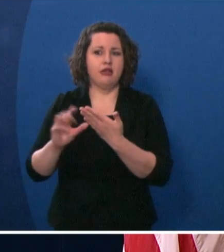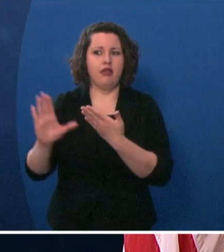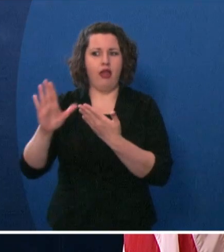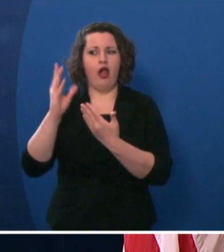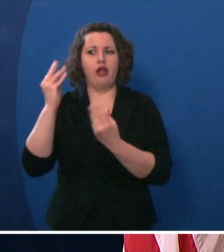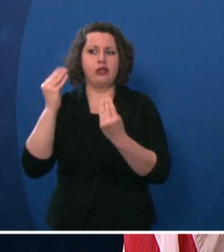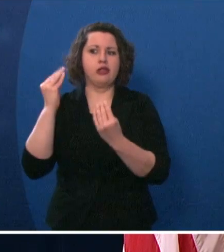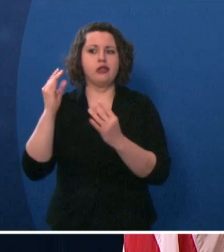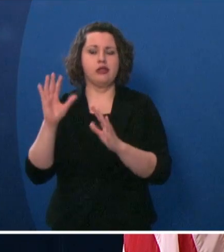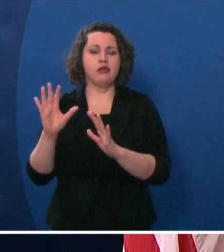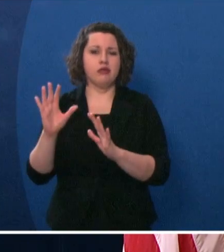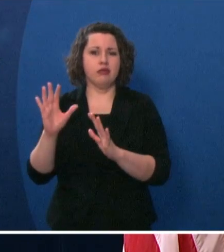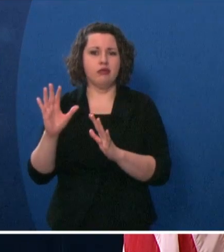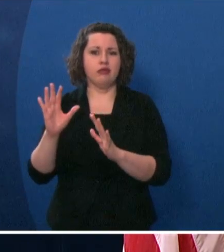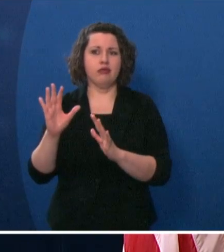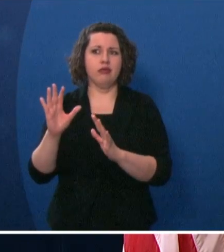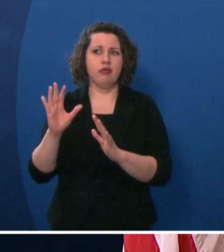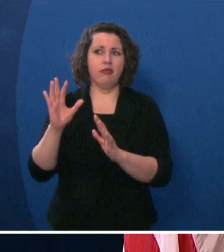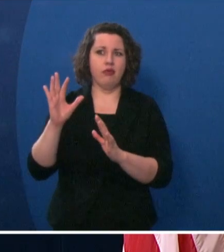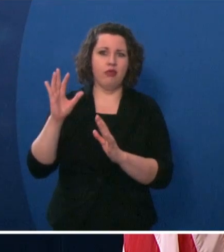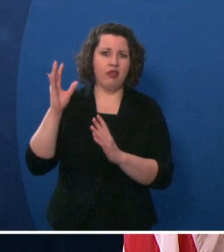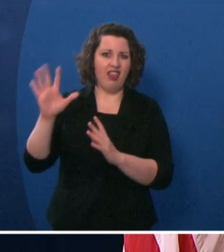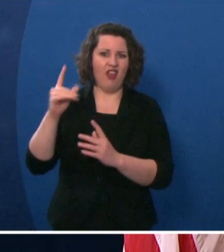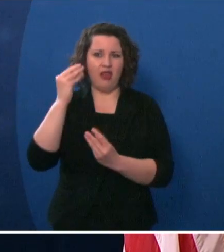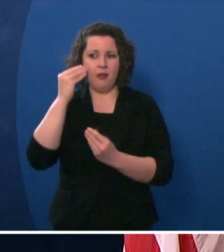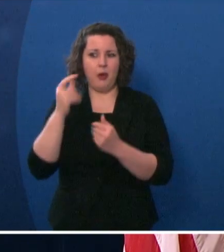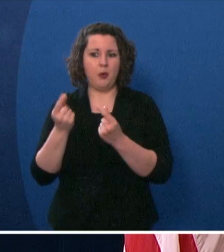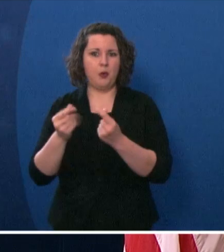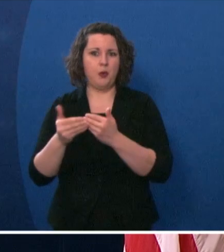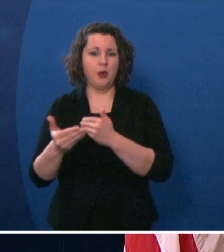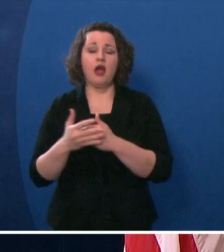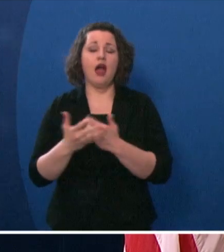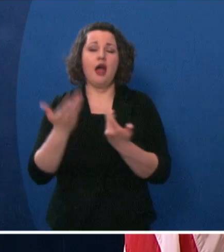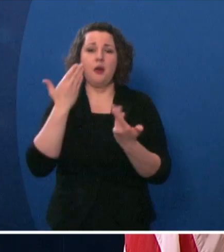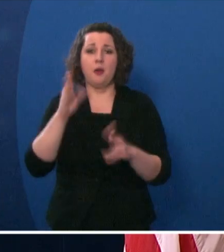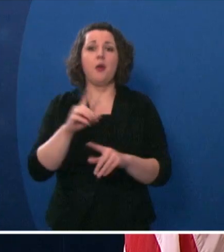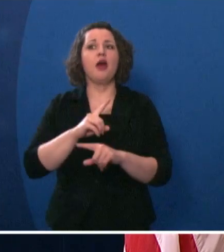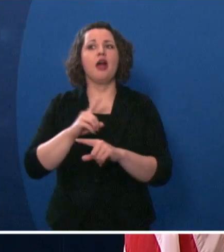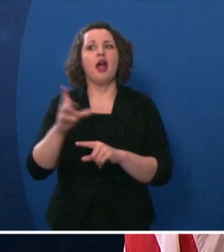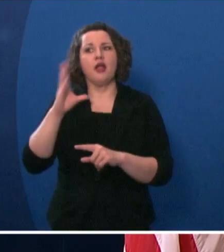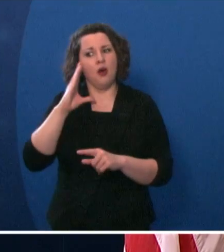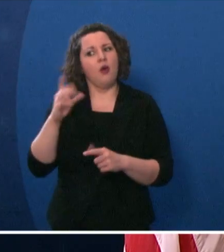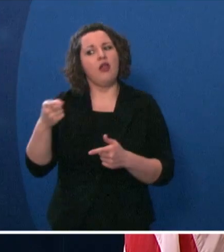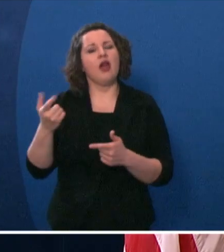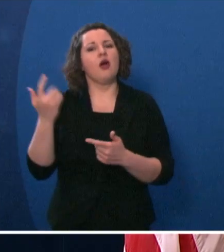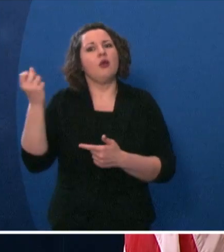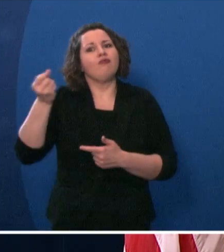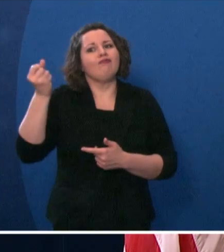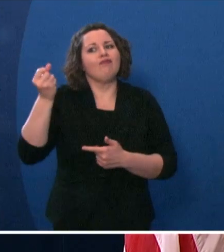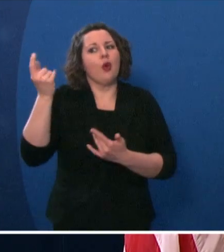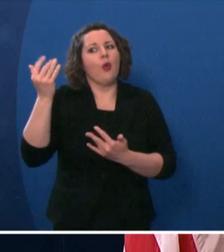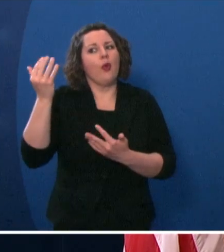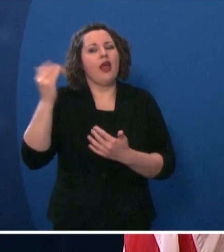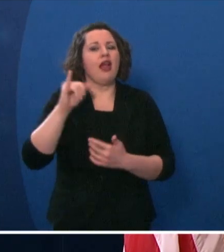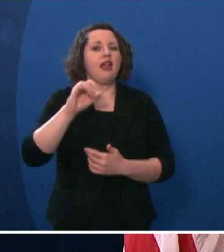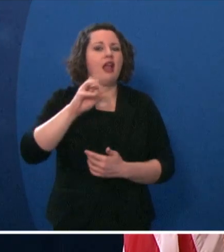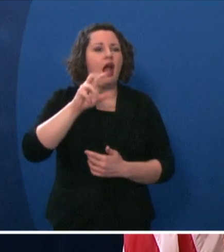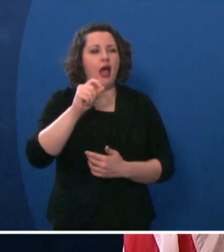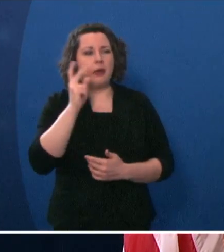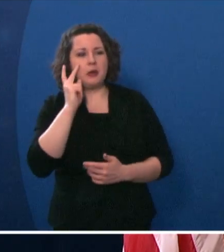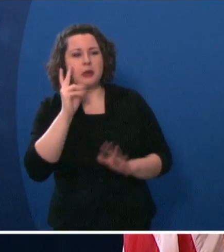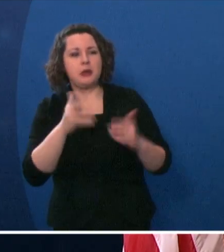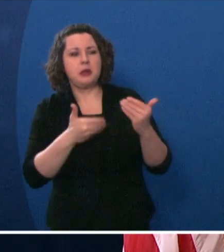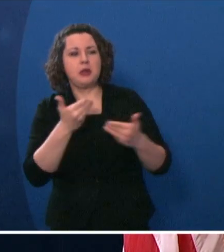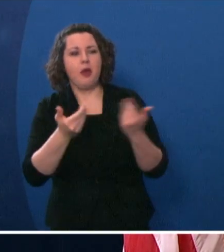what they're looking at or what they're thinking about moving forward. So I know they've been trying to wait to see how Iowa responds to our